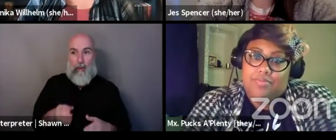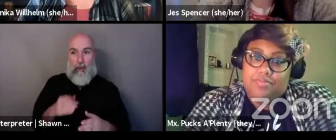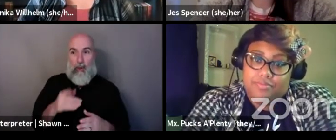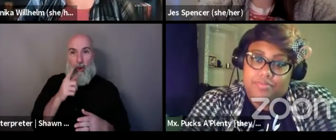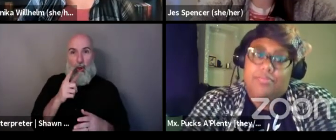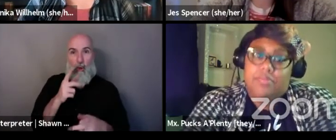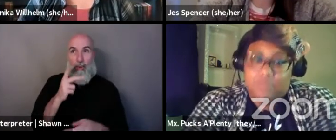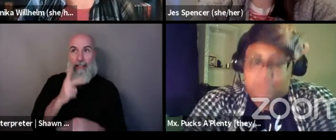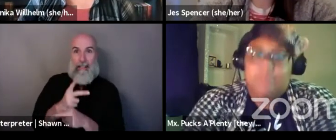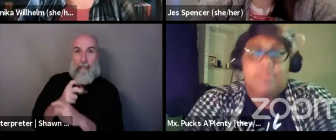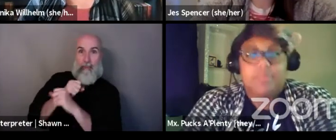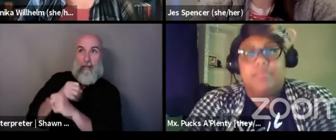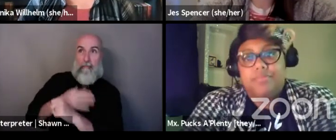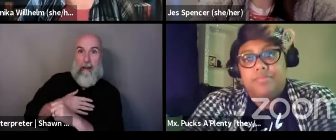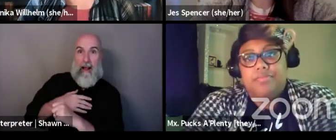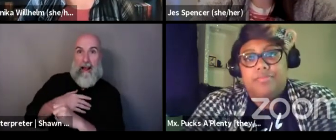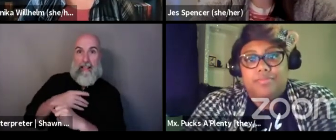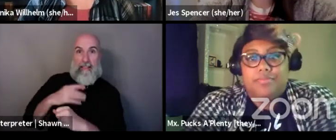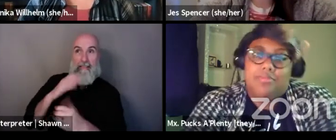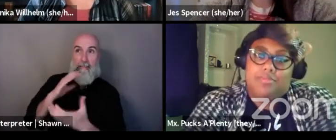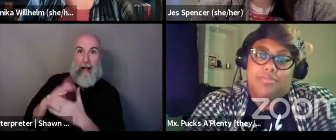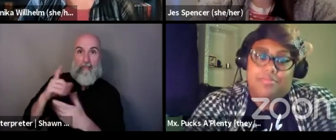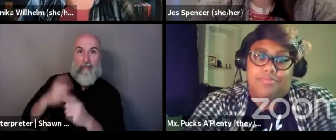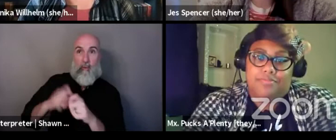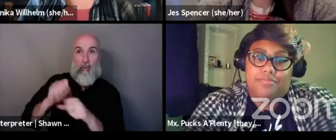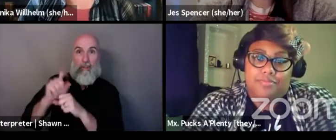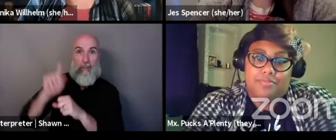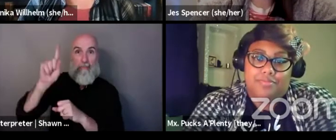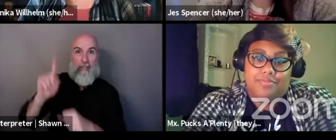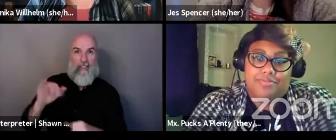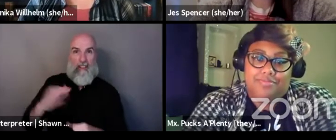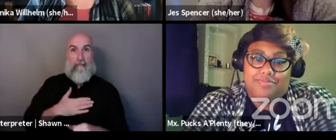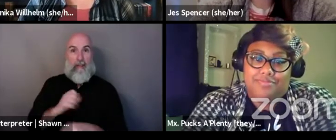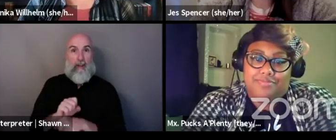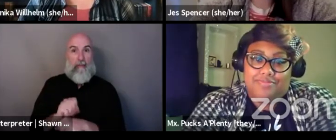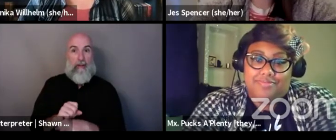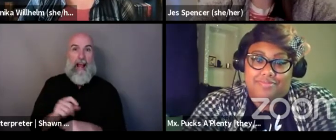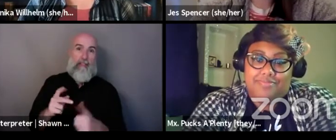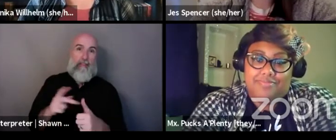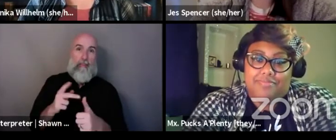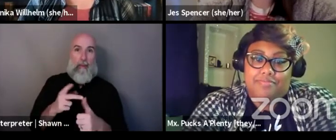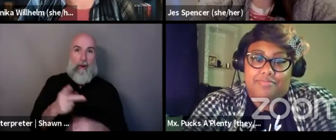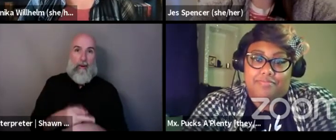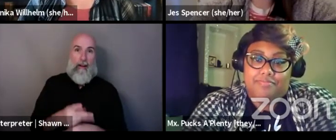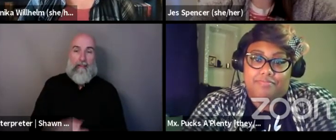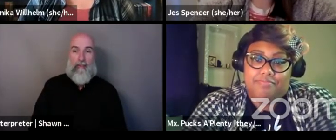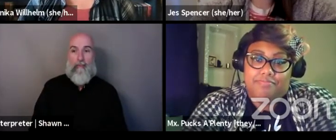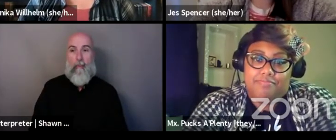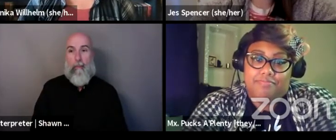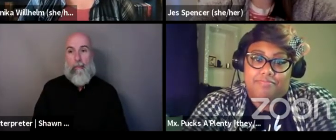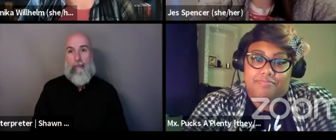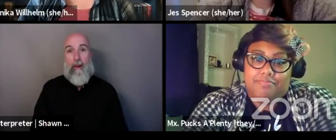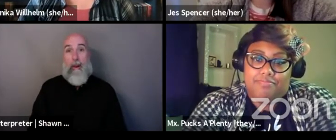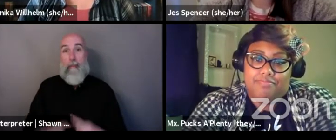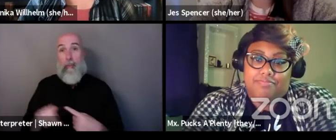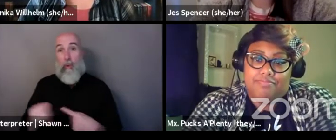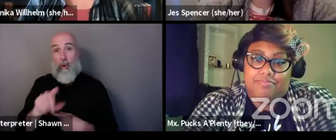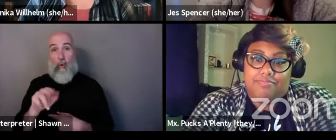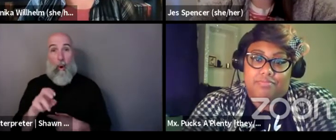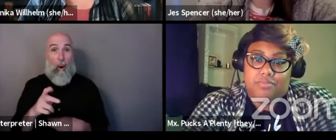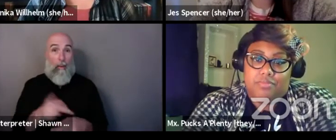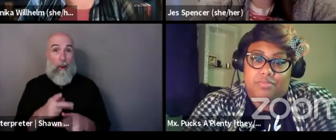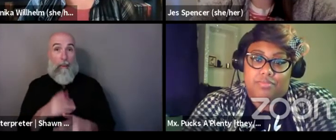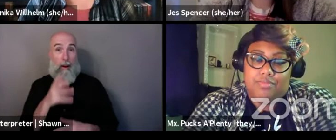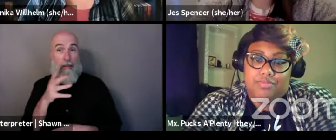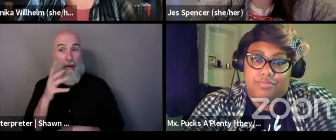my spouse who works in tech upstairs. That's my job, right? As the primary parent. But when you are the primary parent,